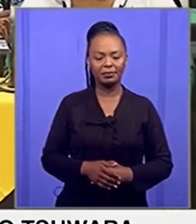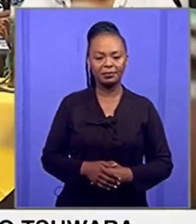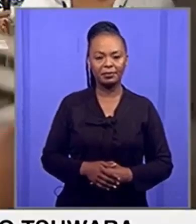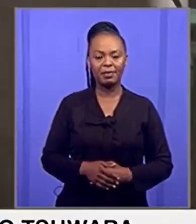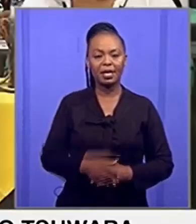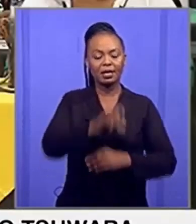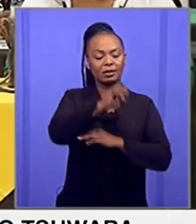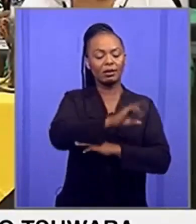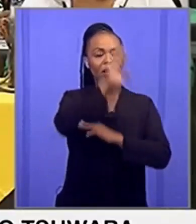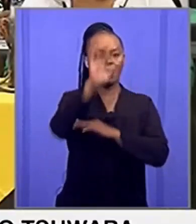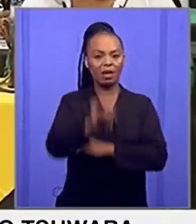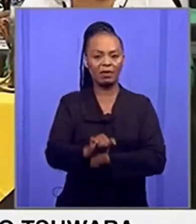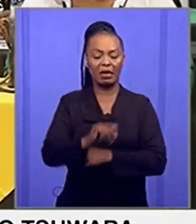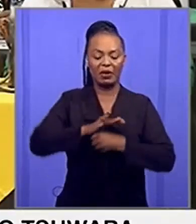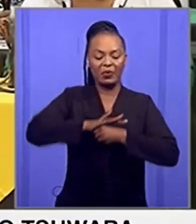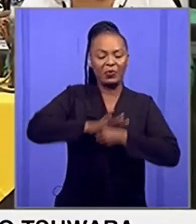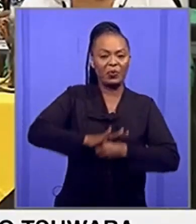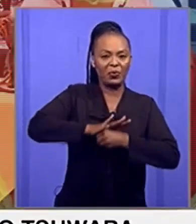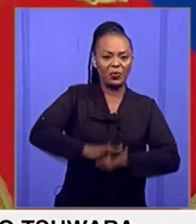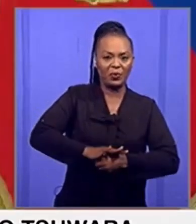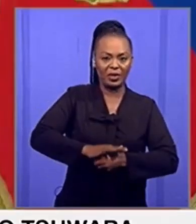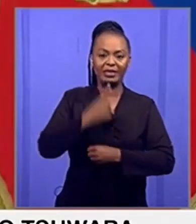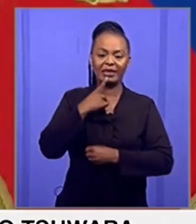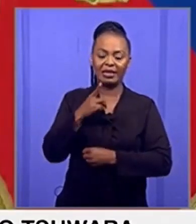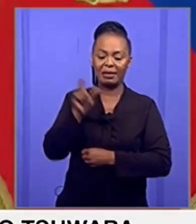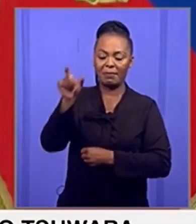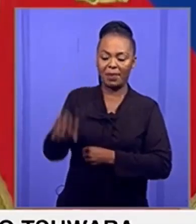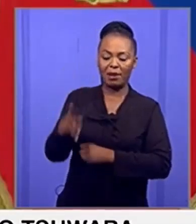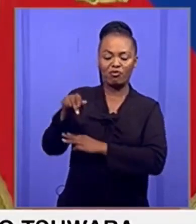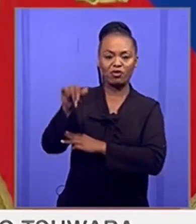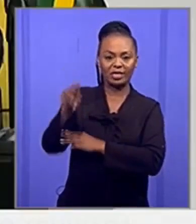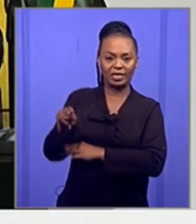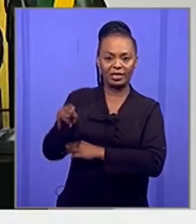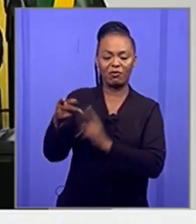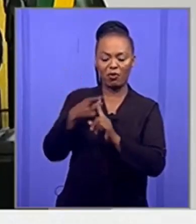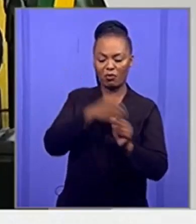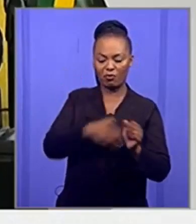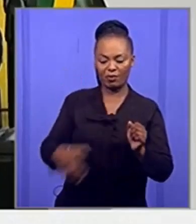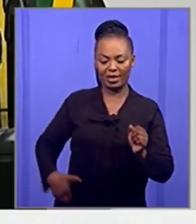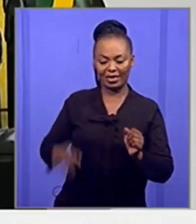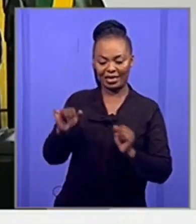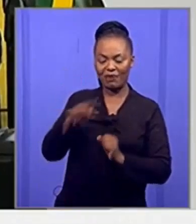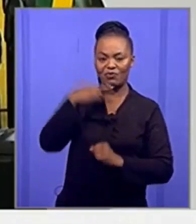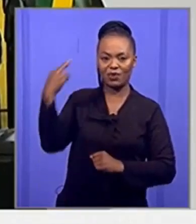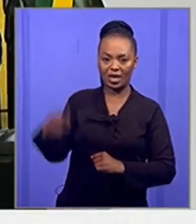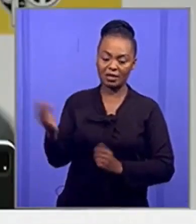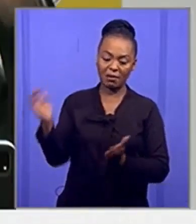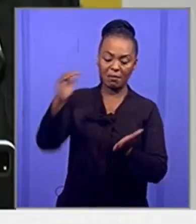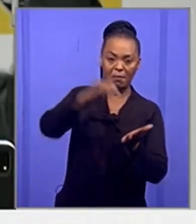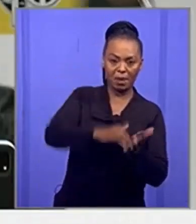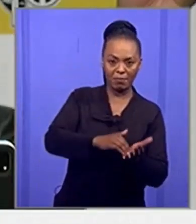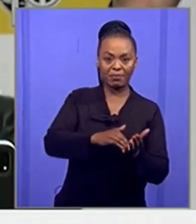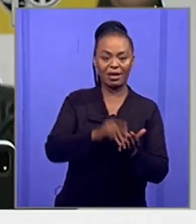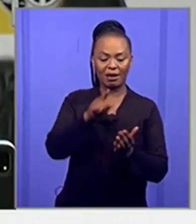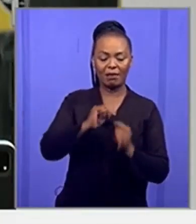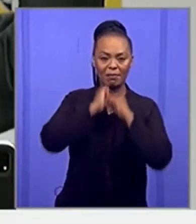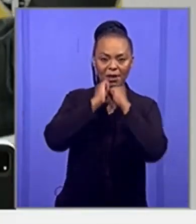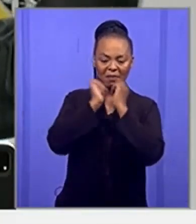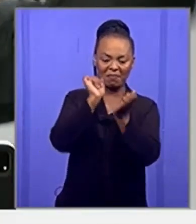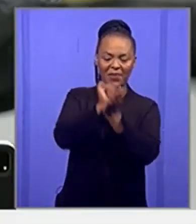Afrika Borwa e tobane le kgatello ya ho tshwara mopresidente Putin ha tla sebokeng sa BRICS ka Phato. The